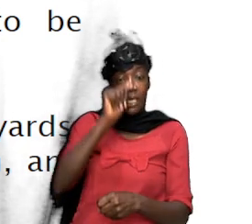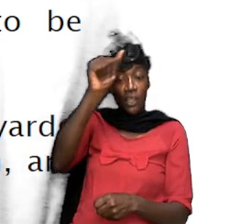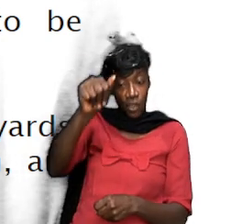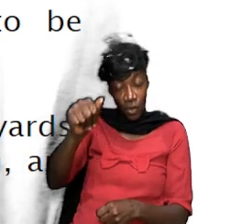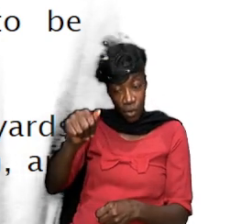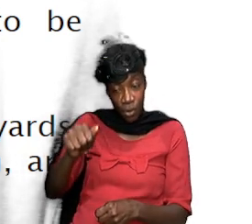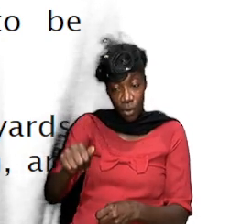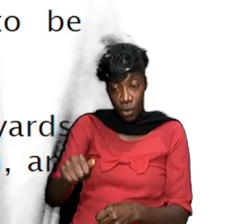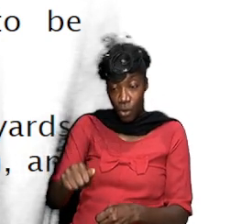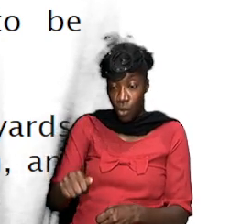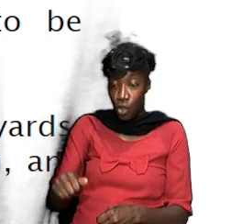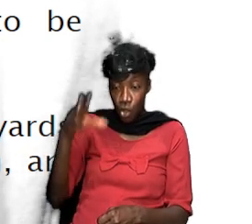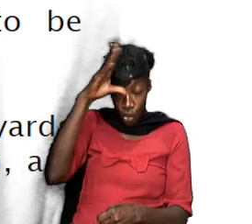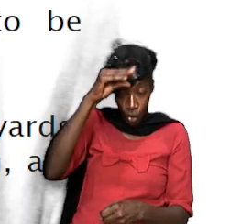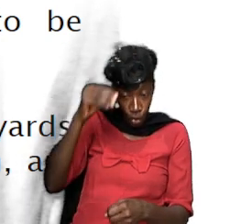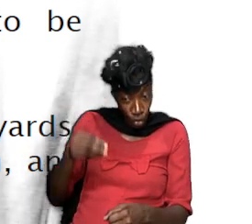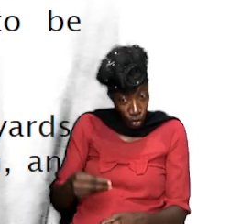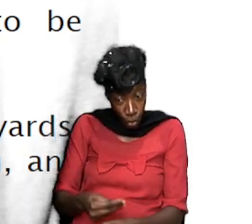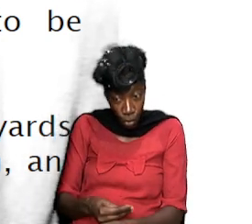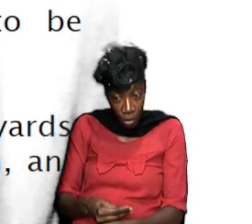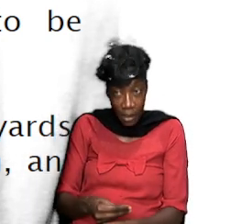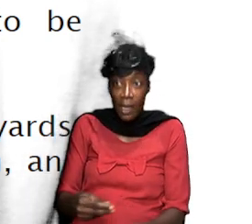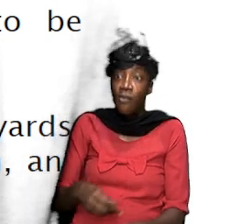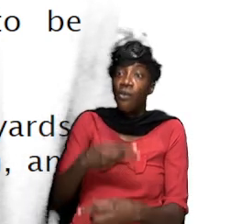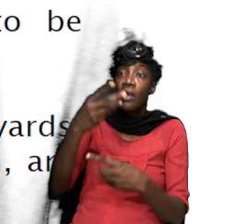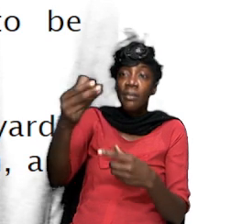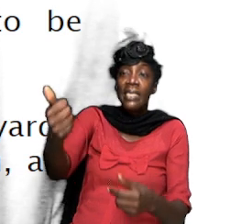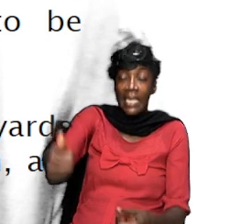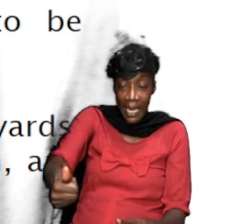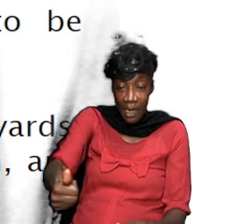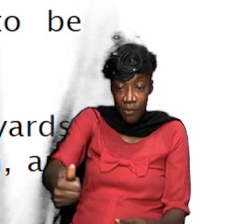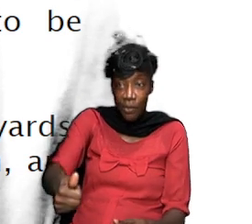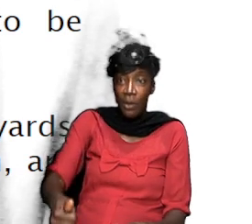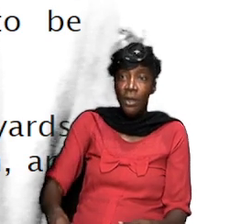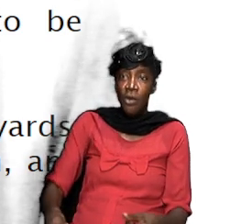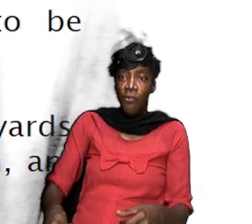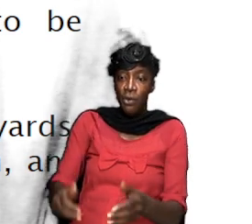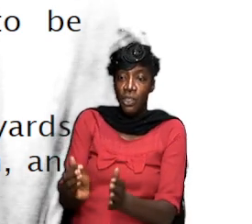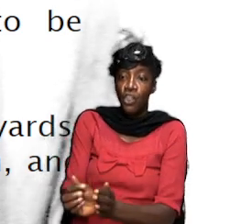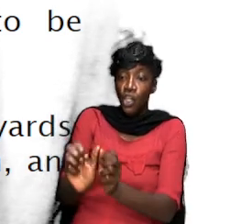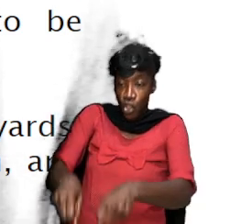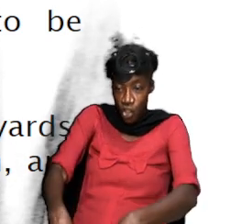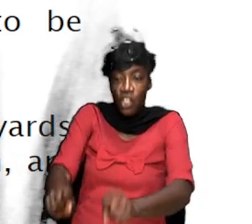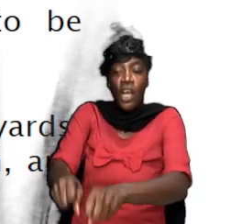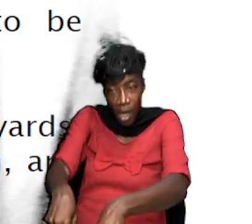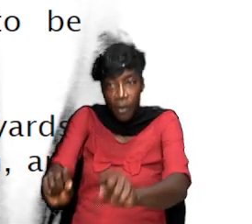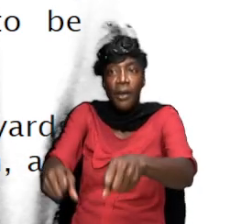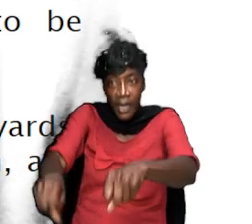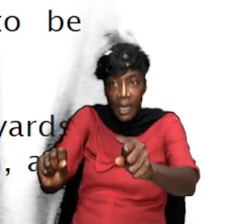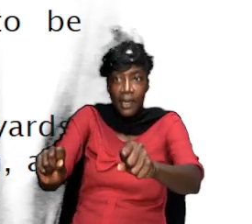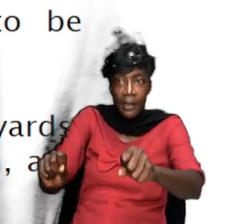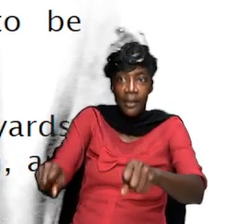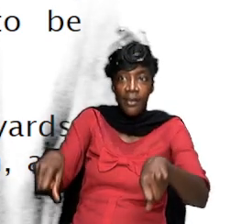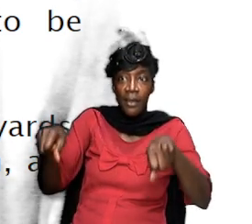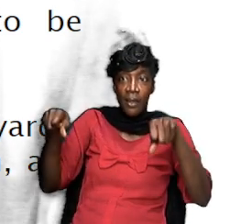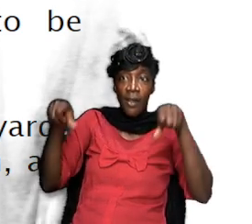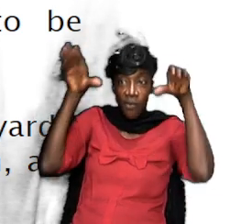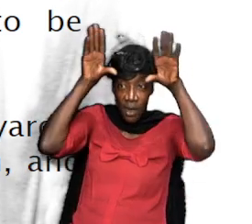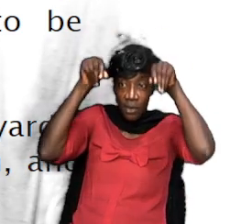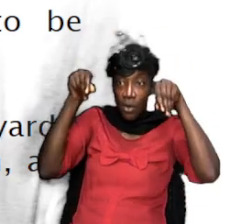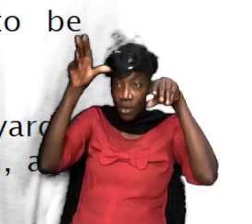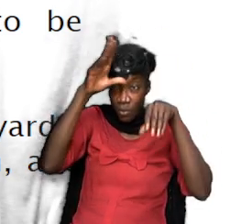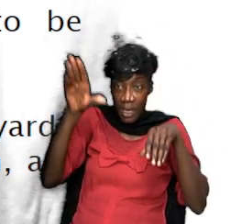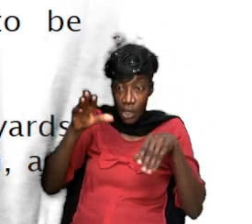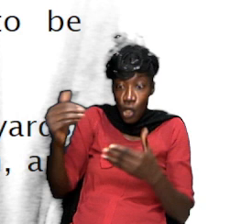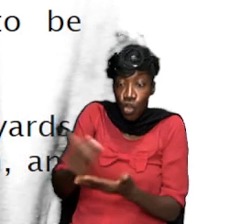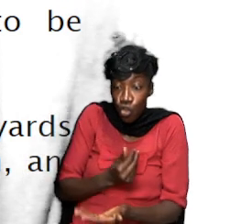and appoint them for himself, for his chariots, for his horsemen, and some shall be run before his